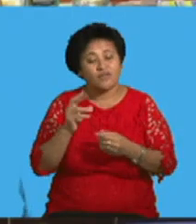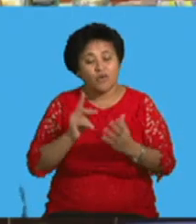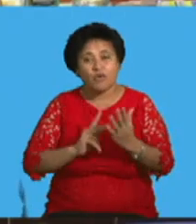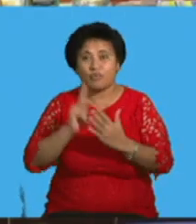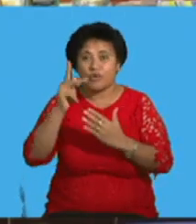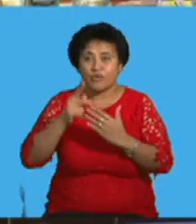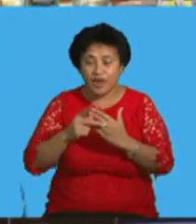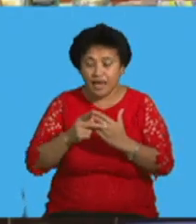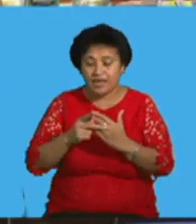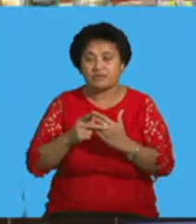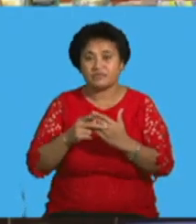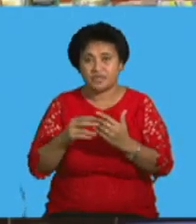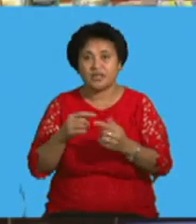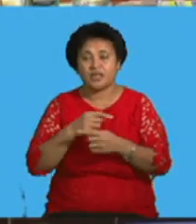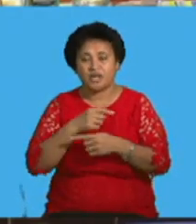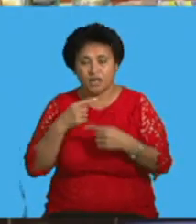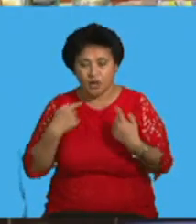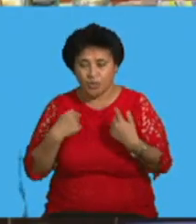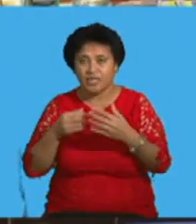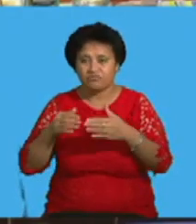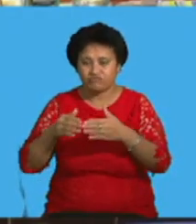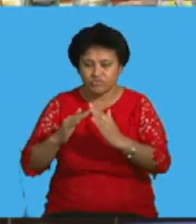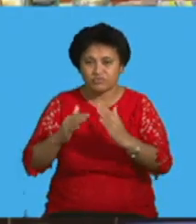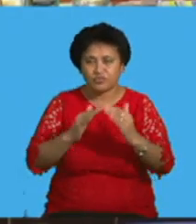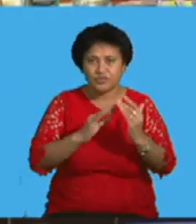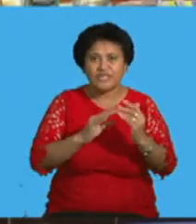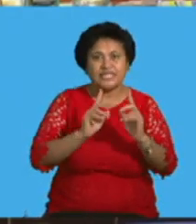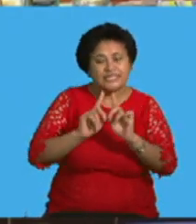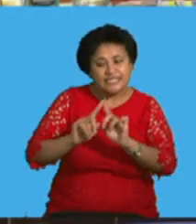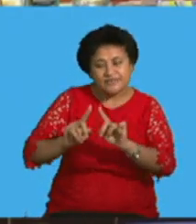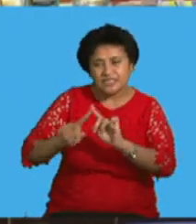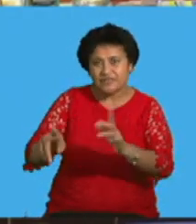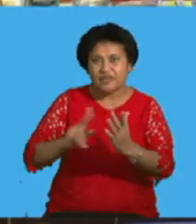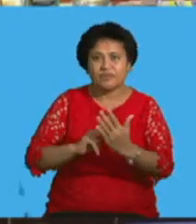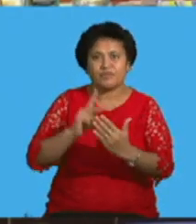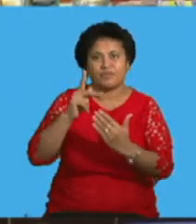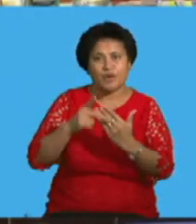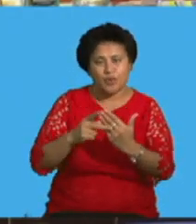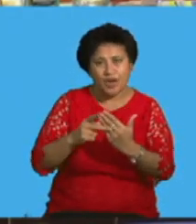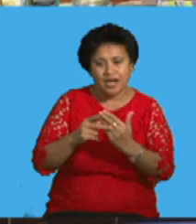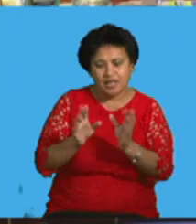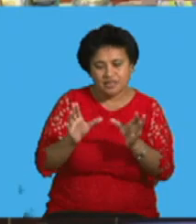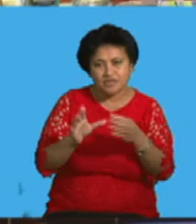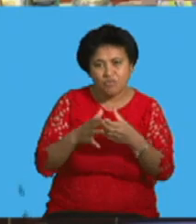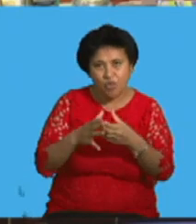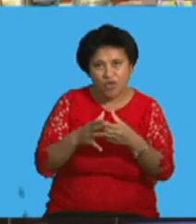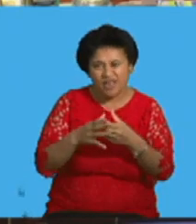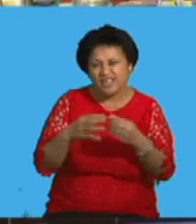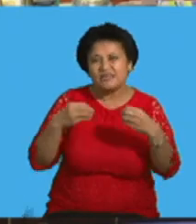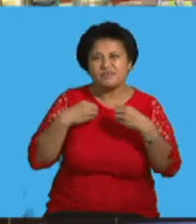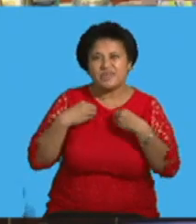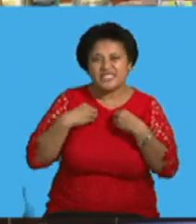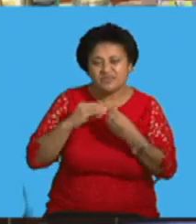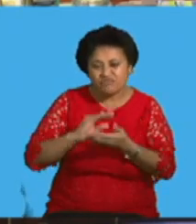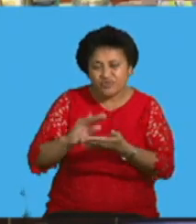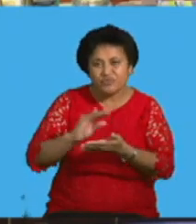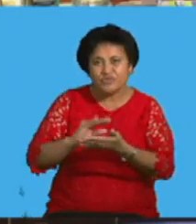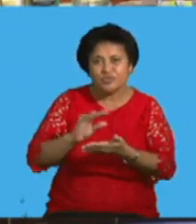Human Resource Development Program, and Micro and Small Business Grant have formalized over